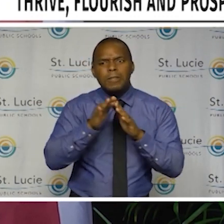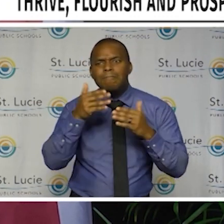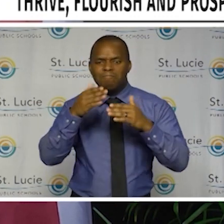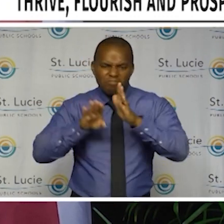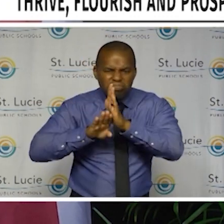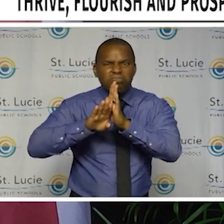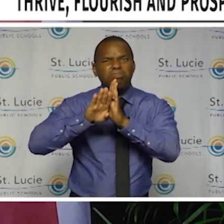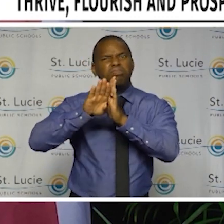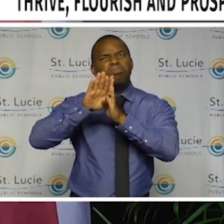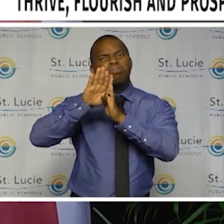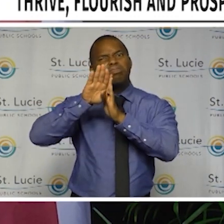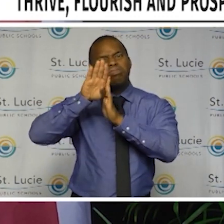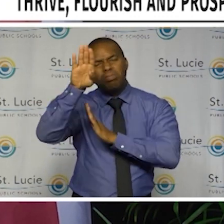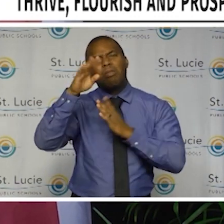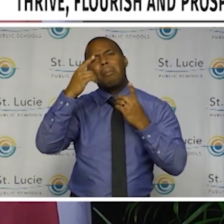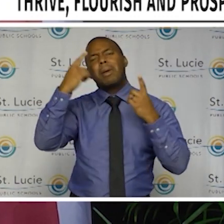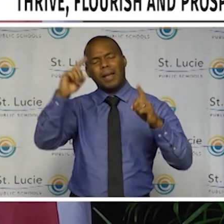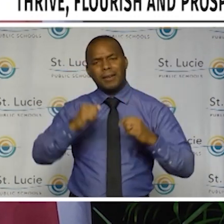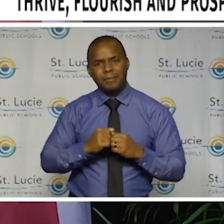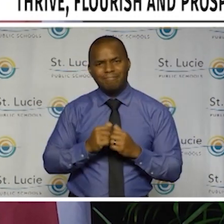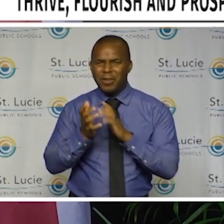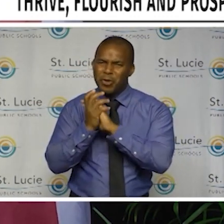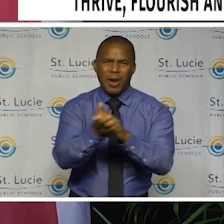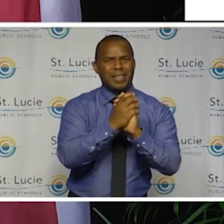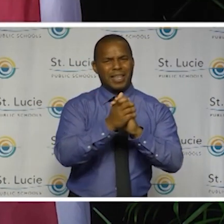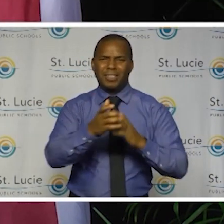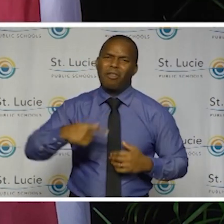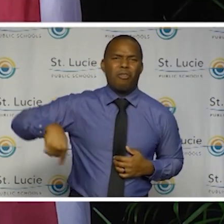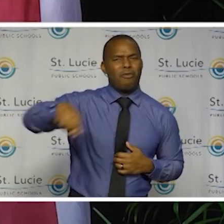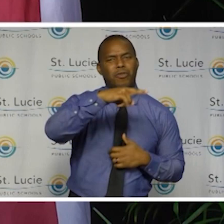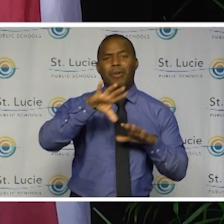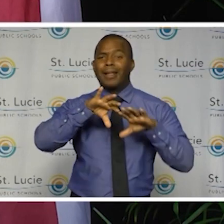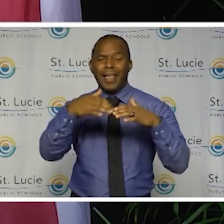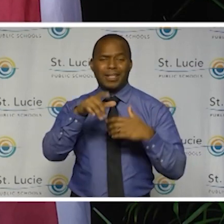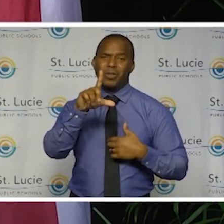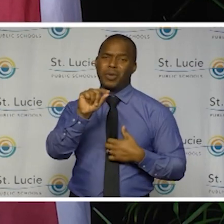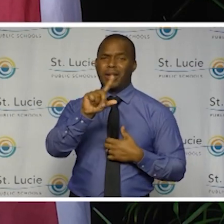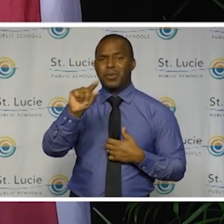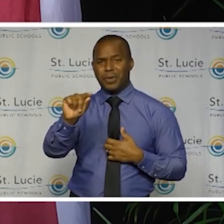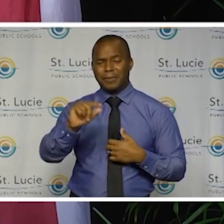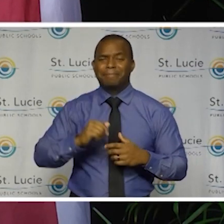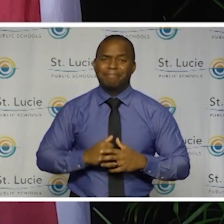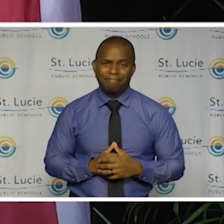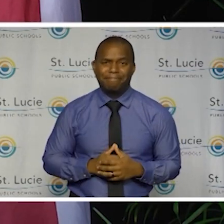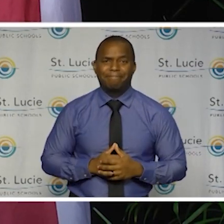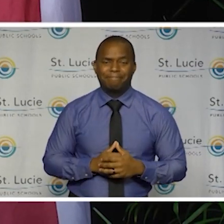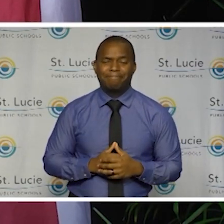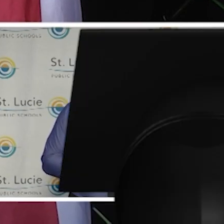thrive, flourish, and prosper. Congratulations to the class of 2020.